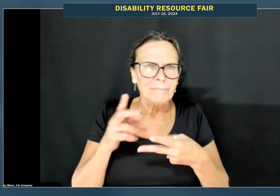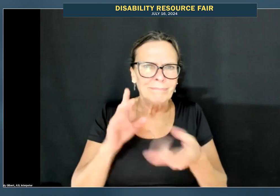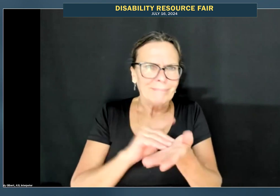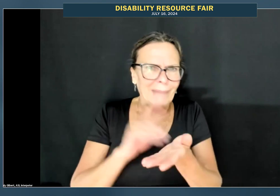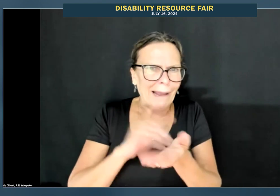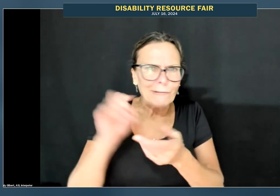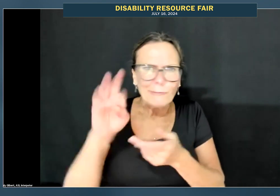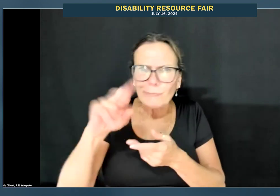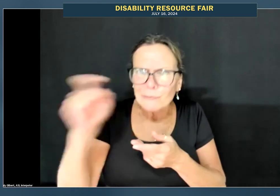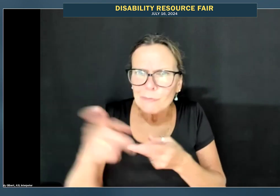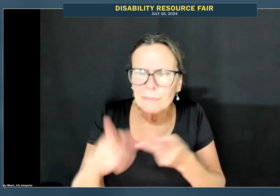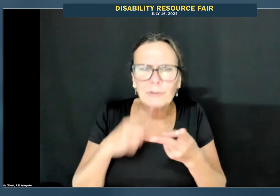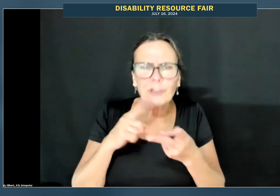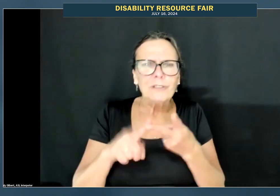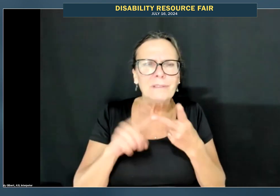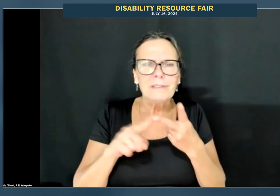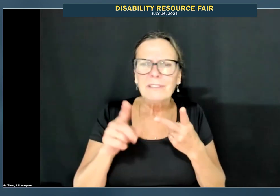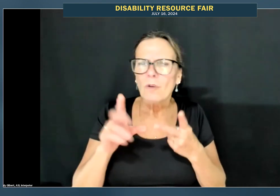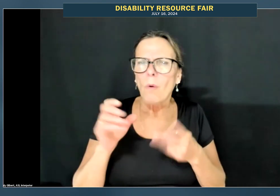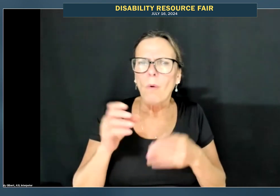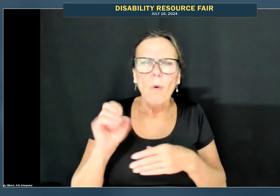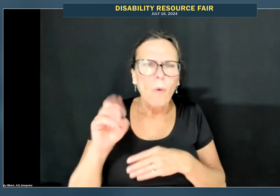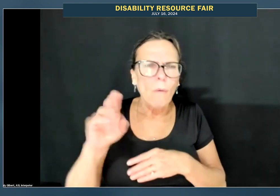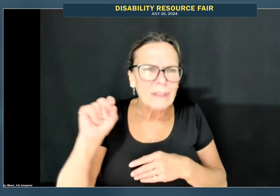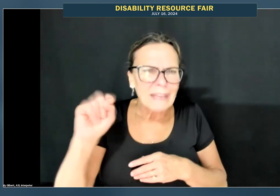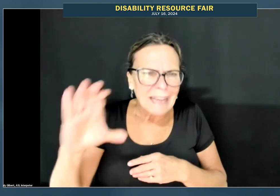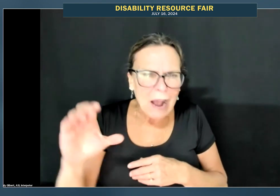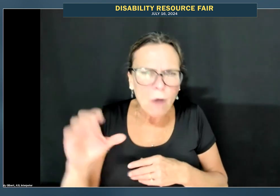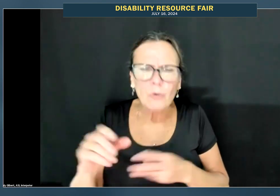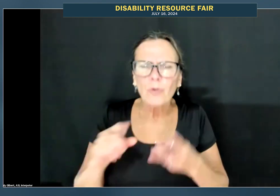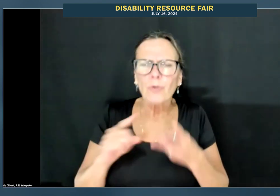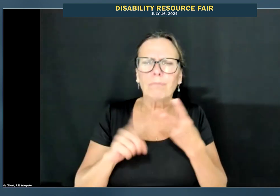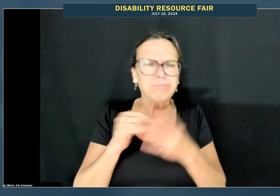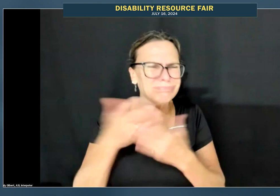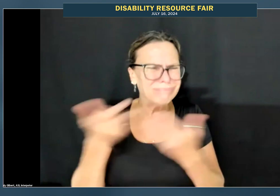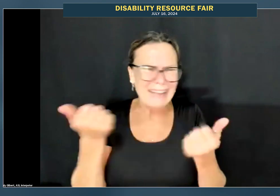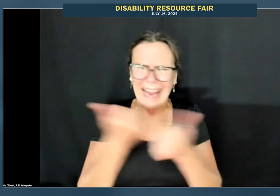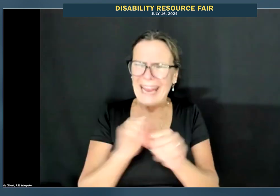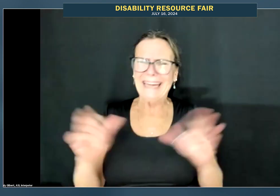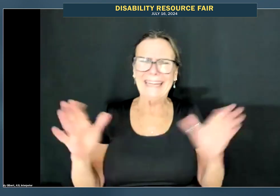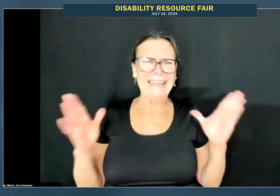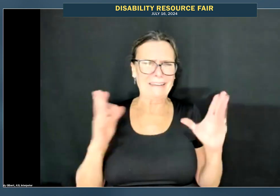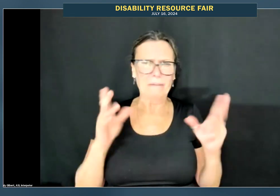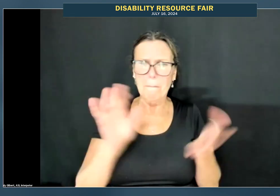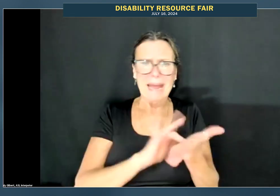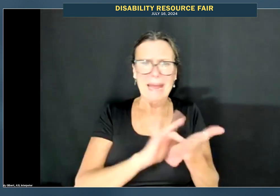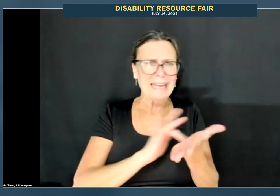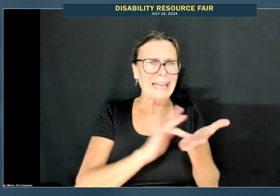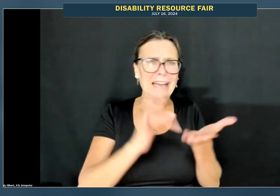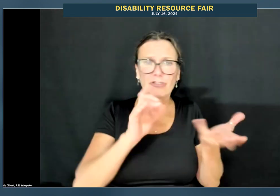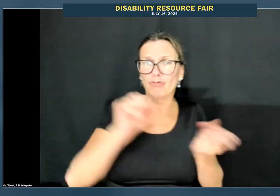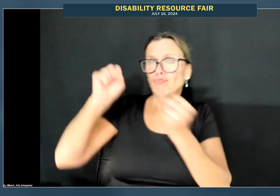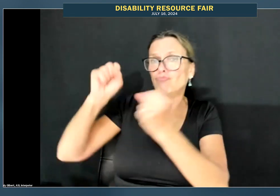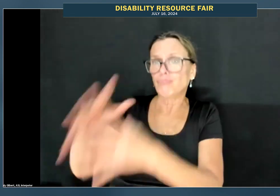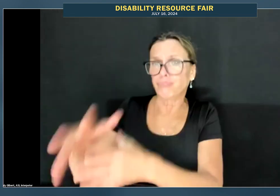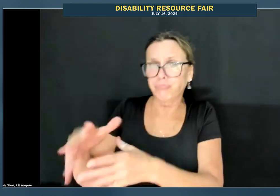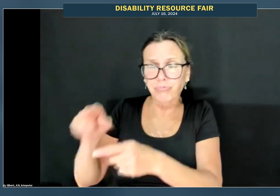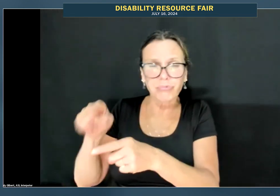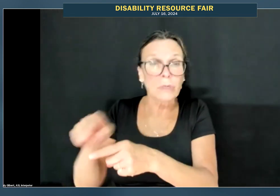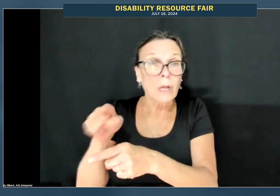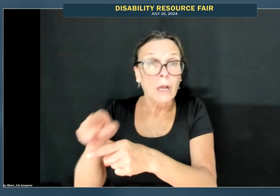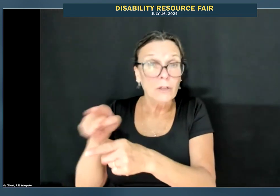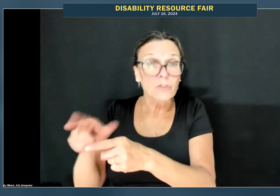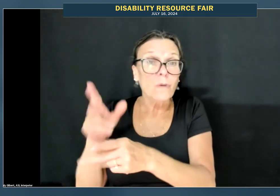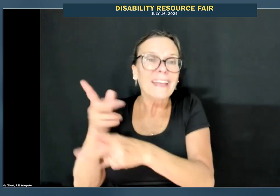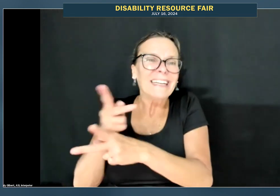of the people's homes. One, so there's no overdose issues, and two, so it doesn't go doesn't get polluted in the landfills